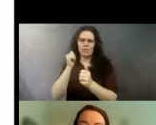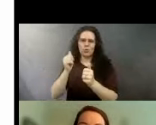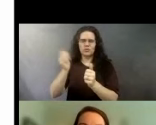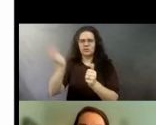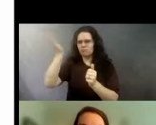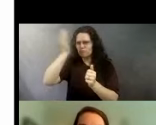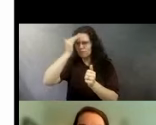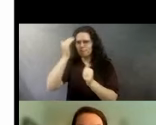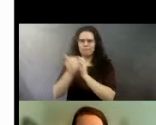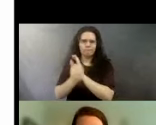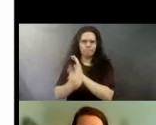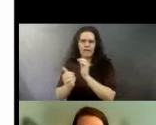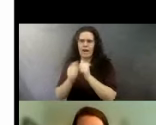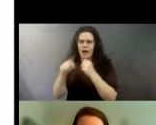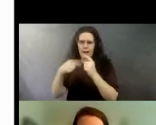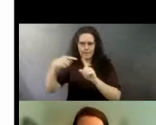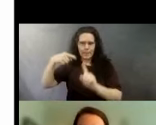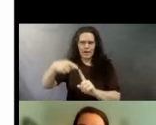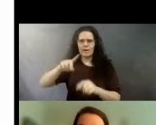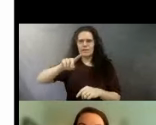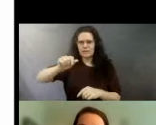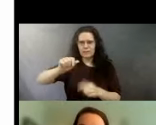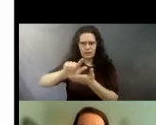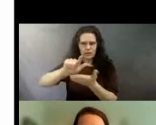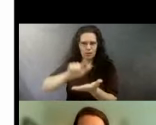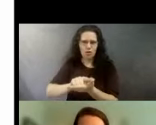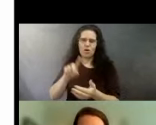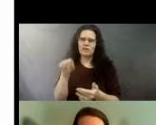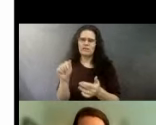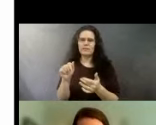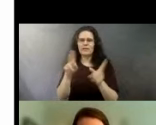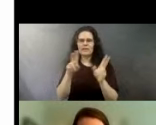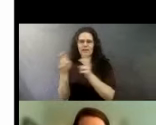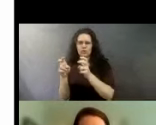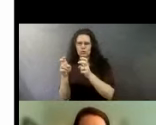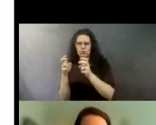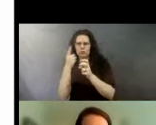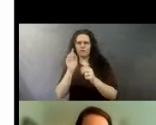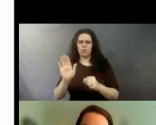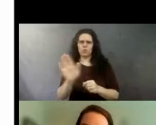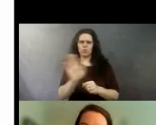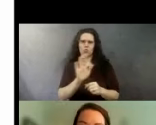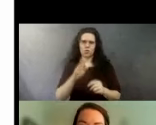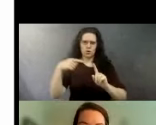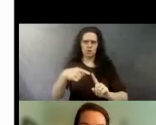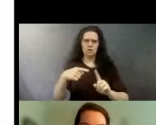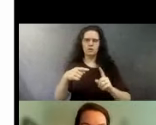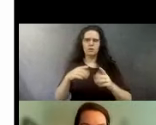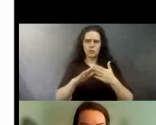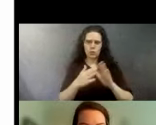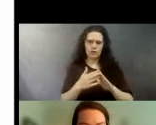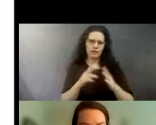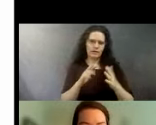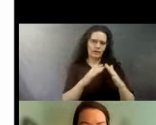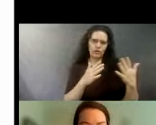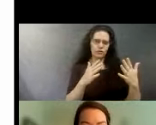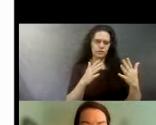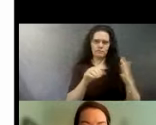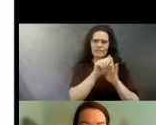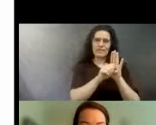about disability law and disability issues in your particular community, either on a state level or a community